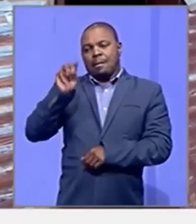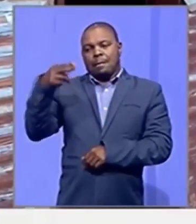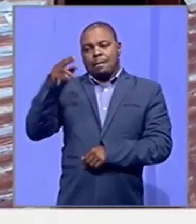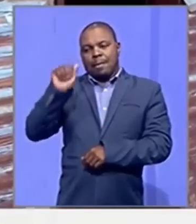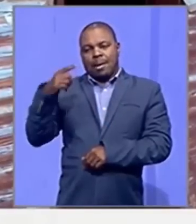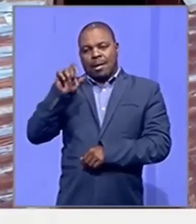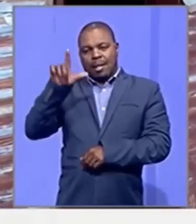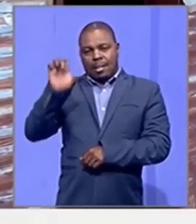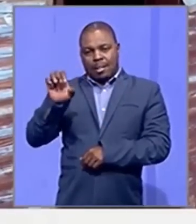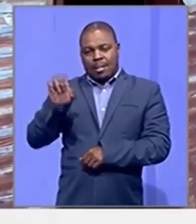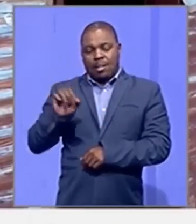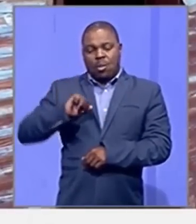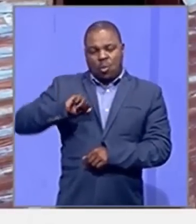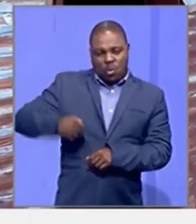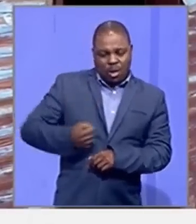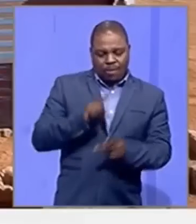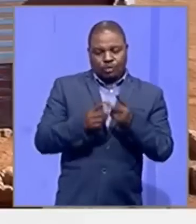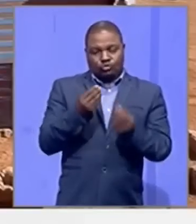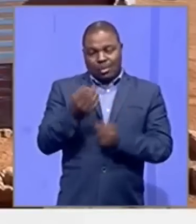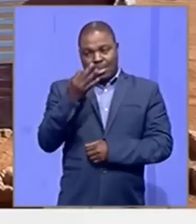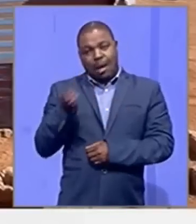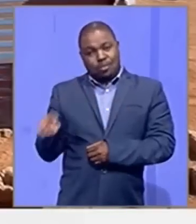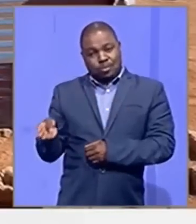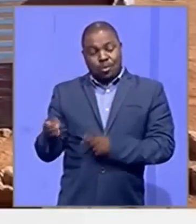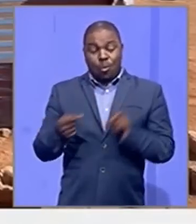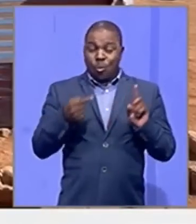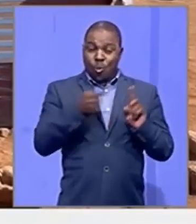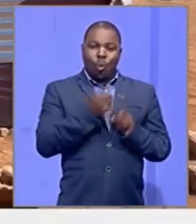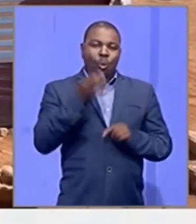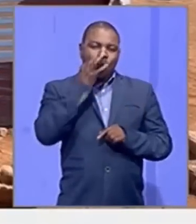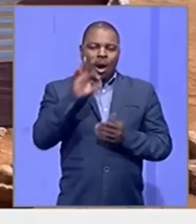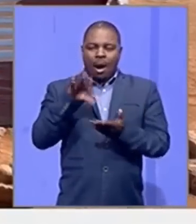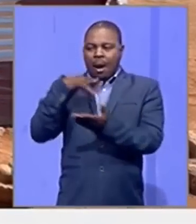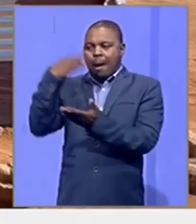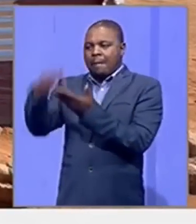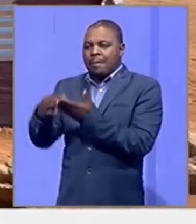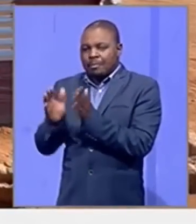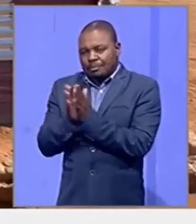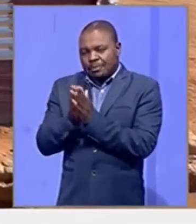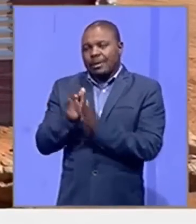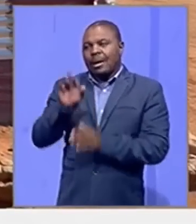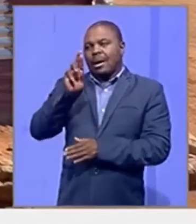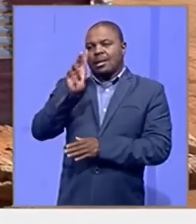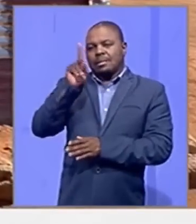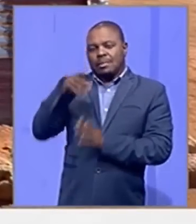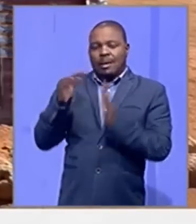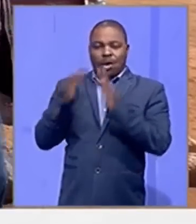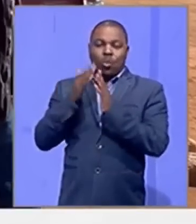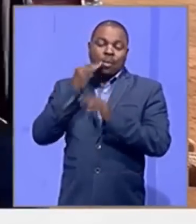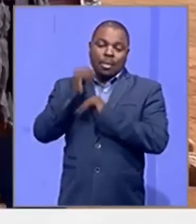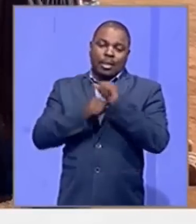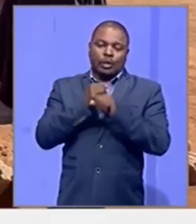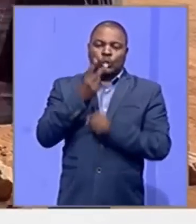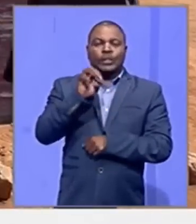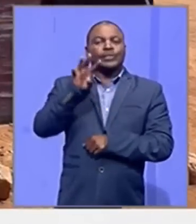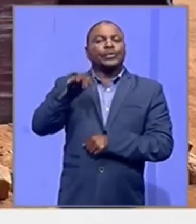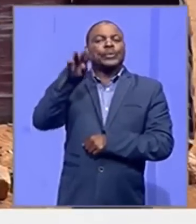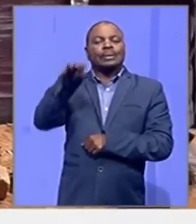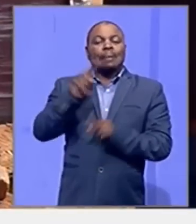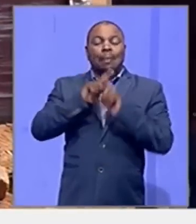mosadi wa gagwe le bana ba bona ba bararo. Kgasago o re o dirile kgopelo ya ntlo ya RDP ka ngwaga wa 2014